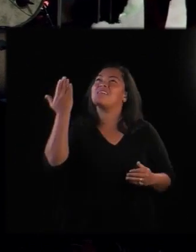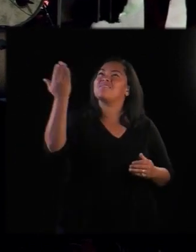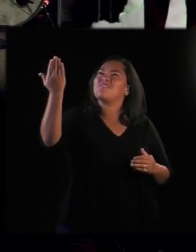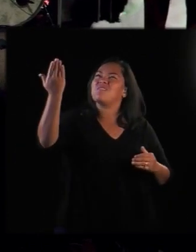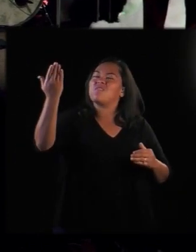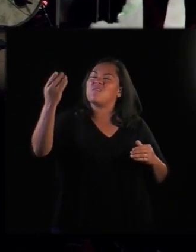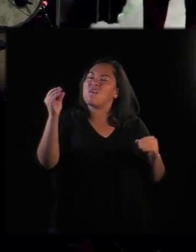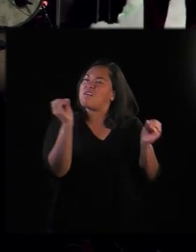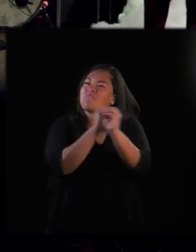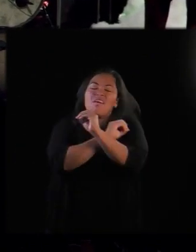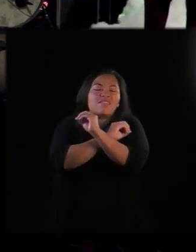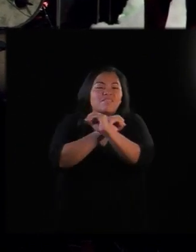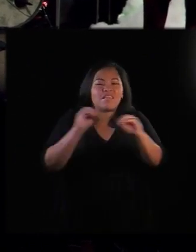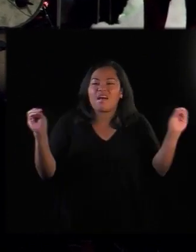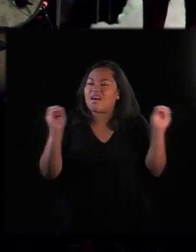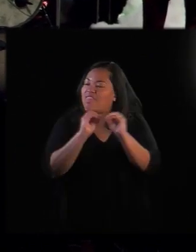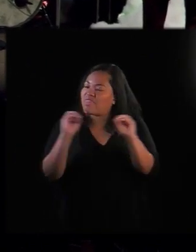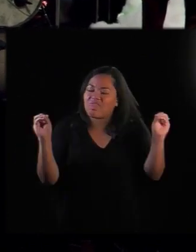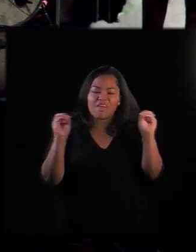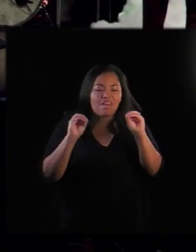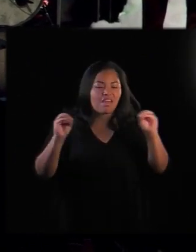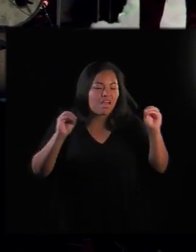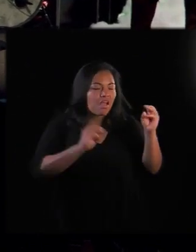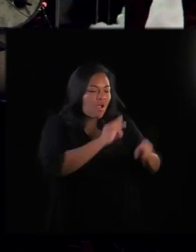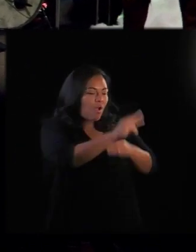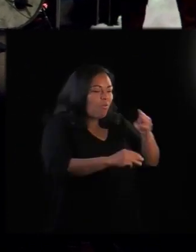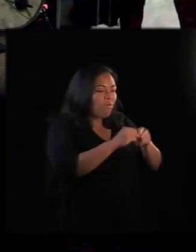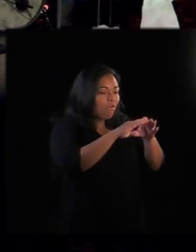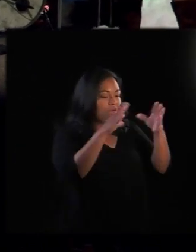better than you. There's nothing